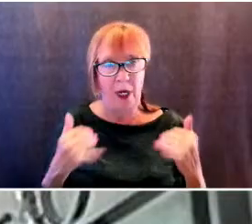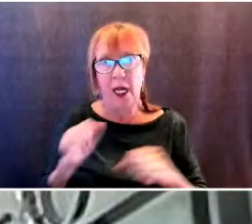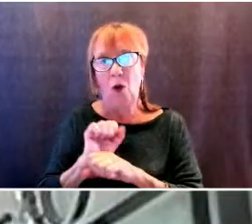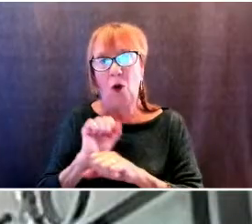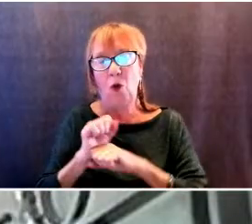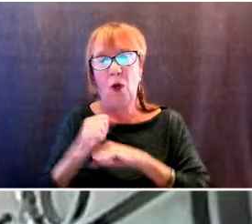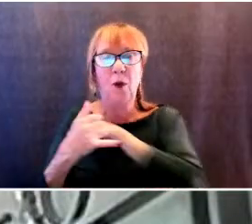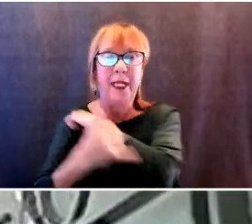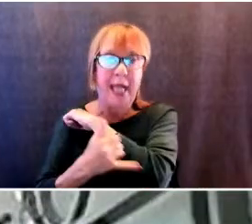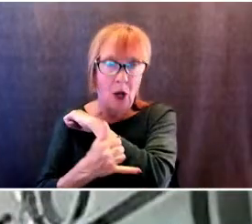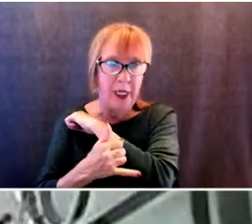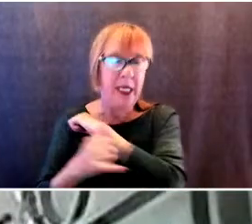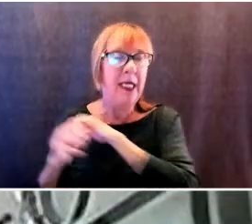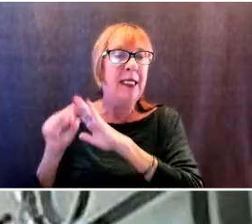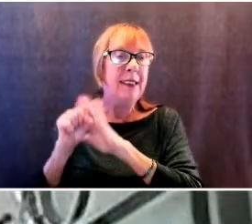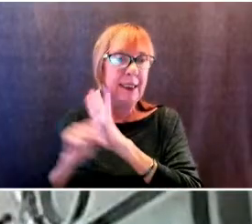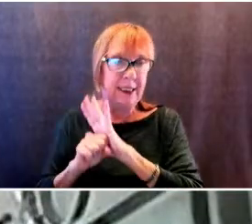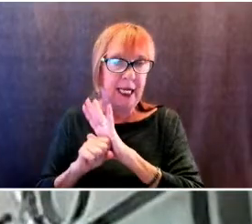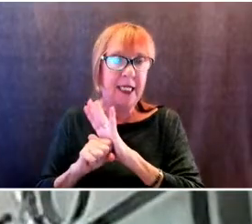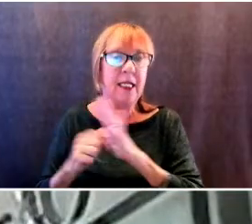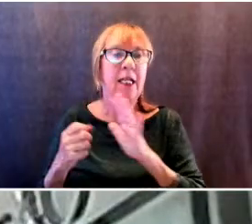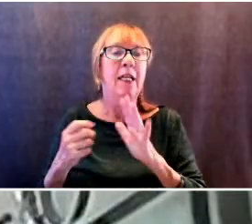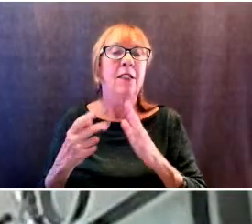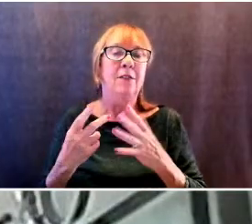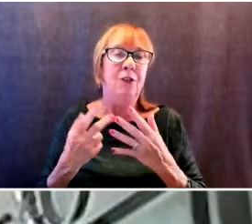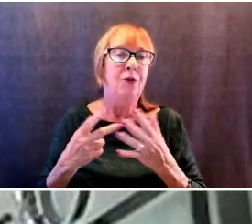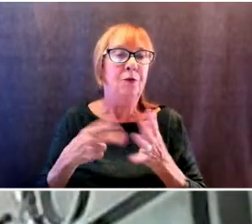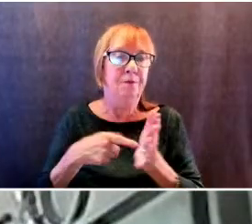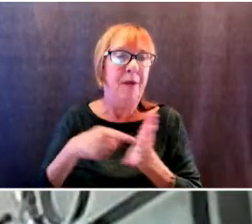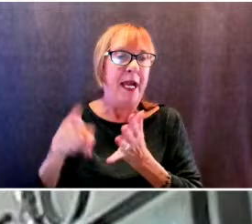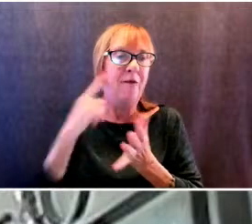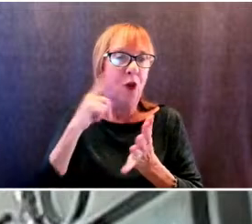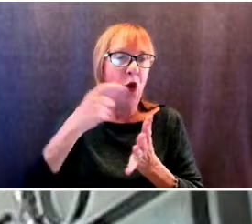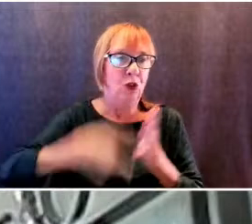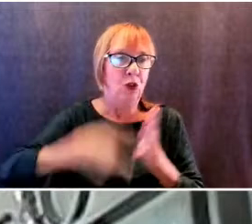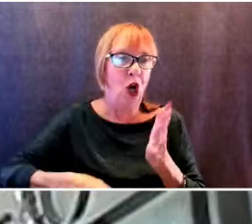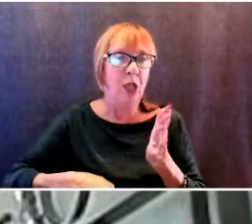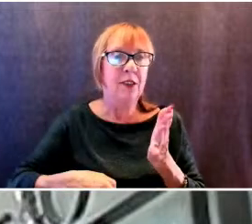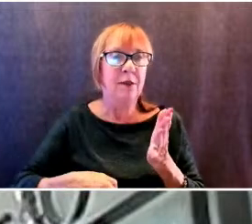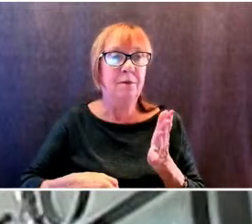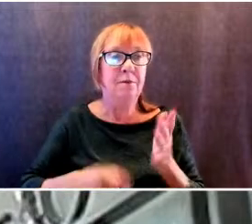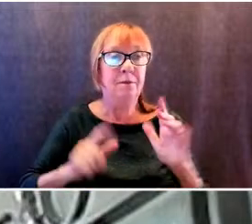state to try to identify ways to offset those costs.